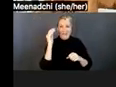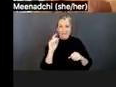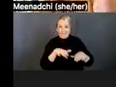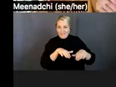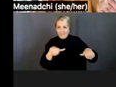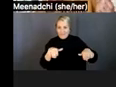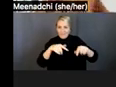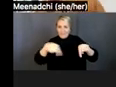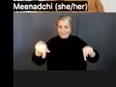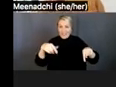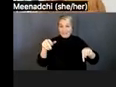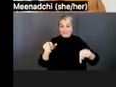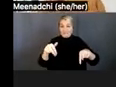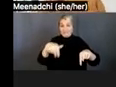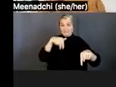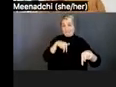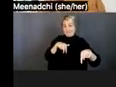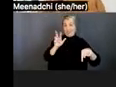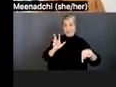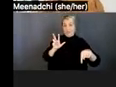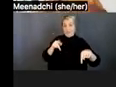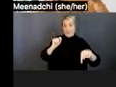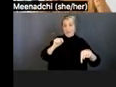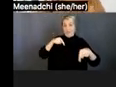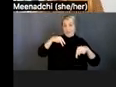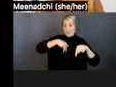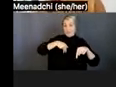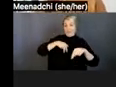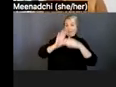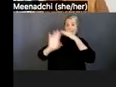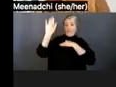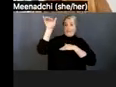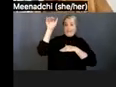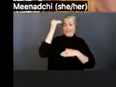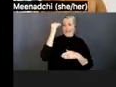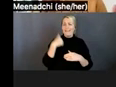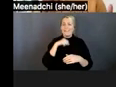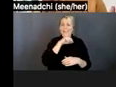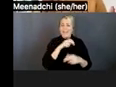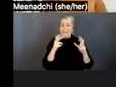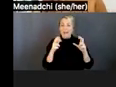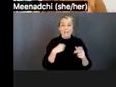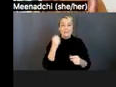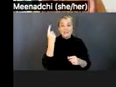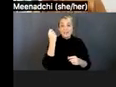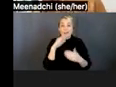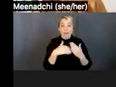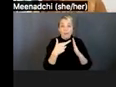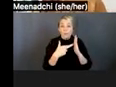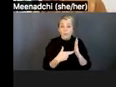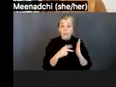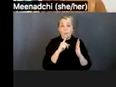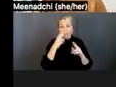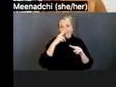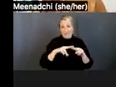the 3-point line is. You know, I will stand there and I will be your pick and roll because I love basketball. I understand all the rules. It's really,